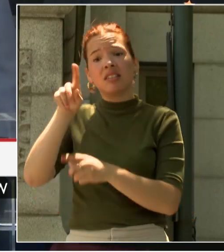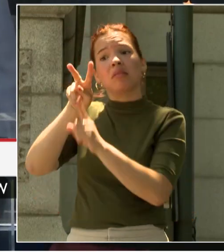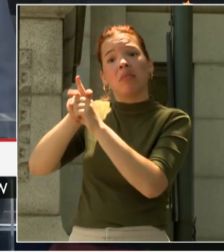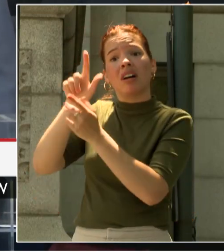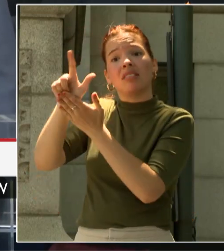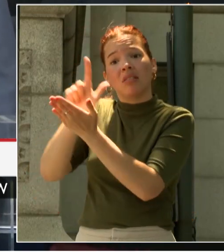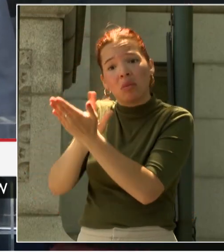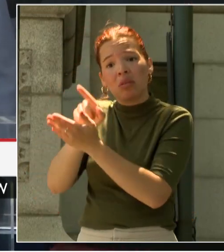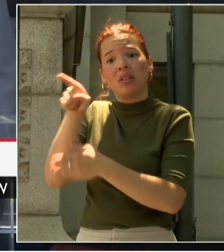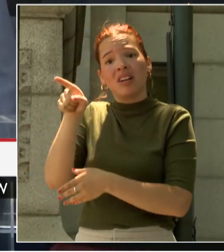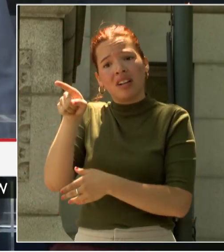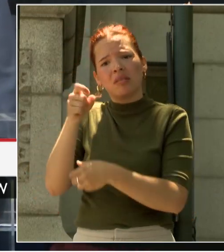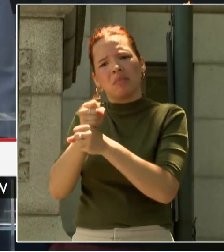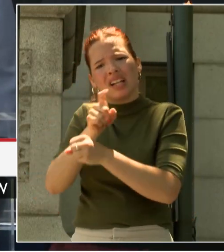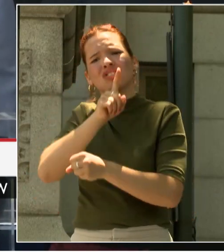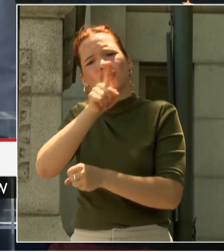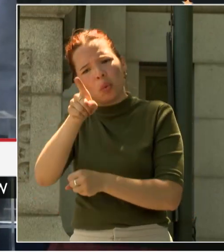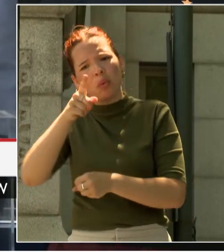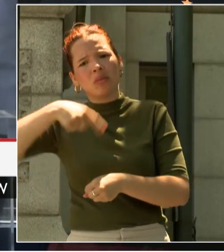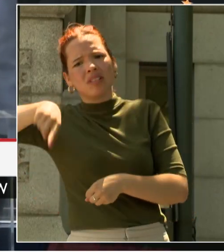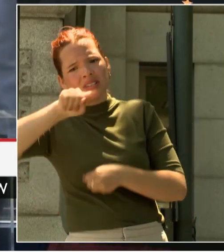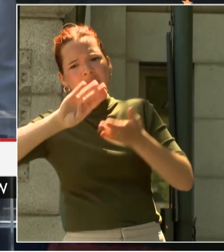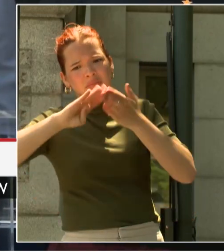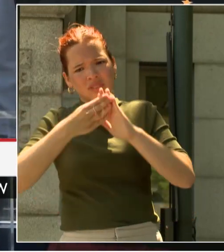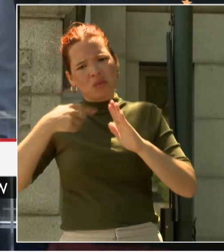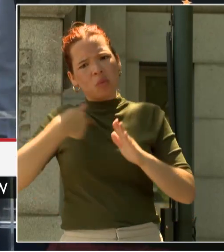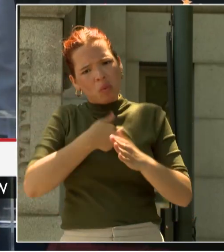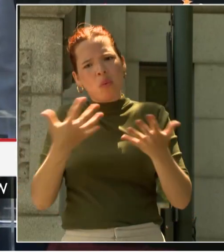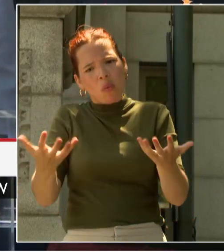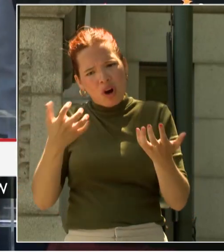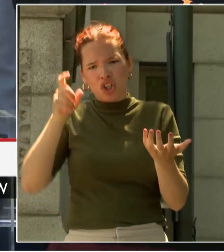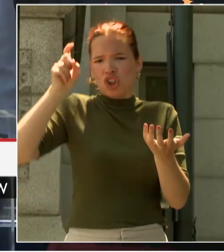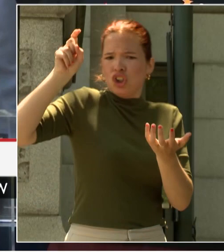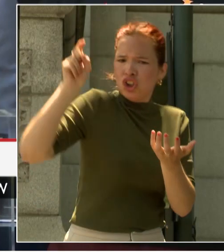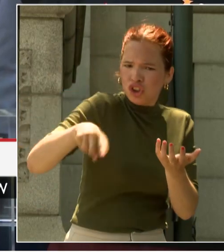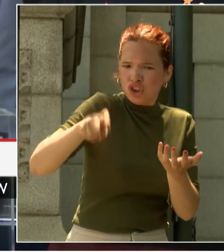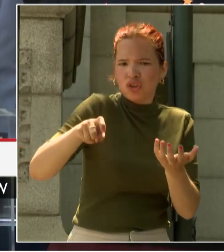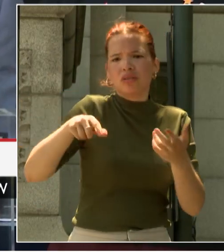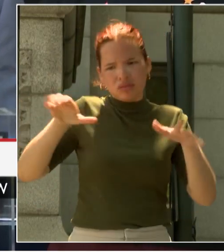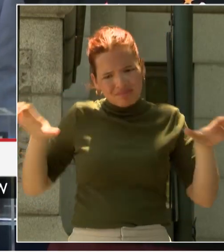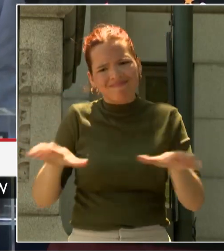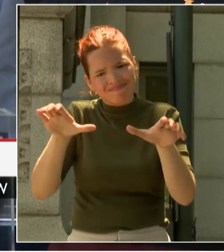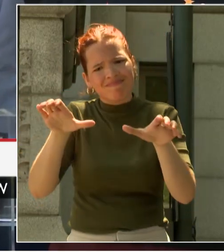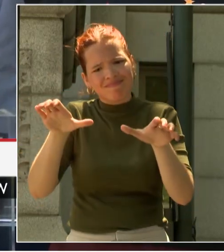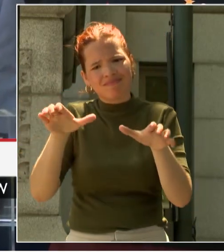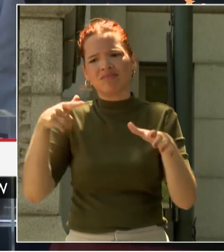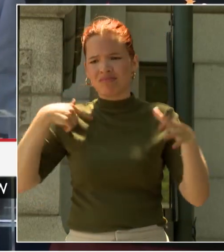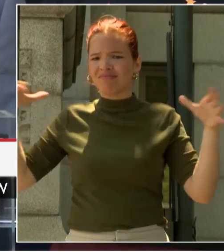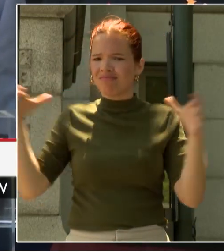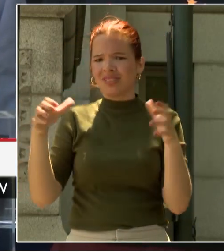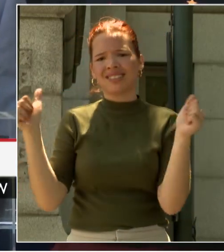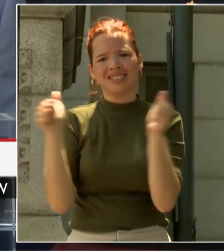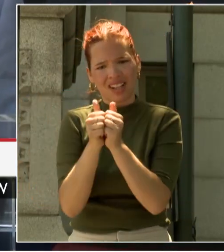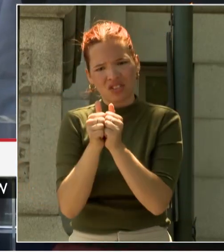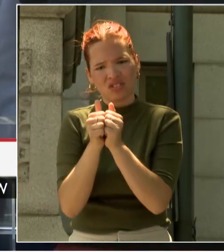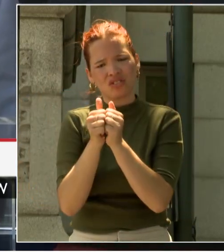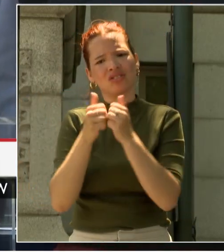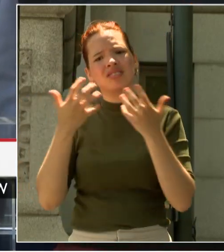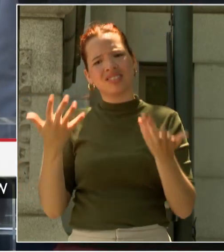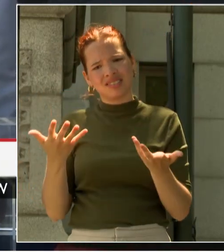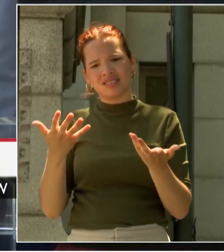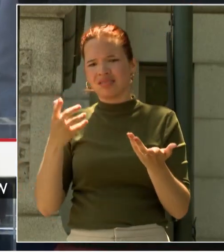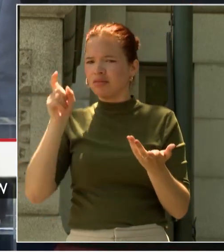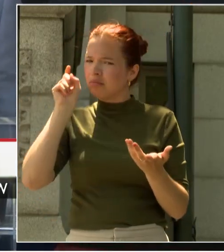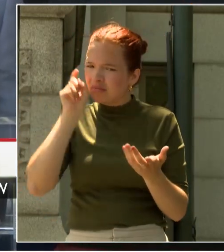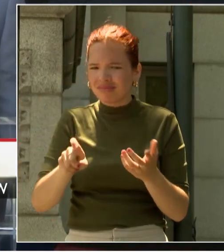world, to create the community we want and we deserve. And we can do that here together. We all deserve, every district resident,